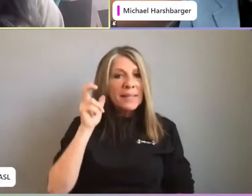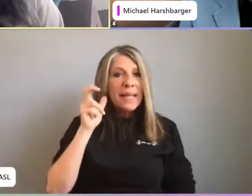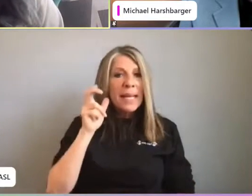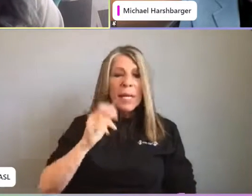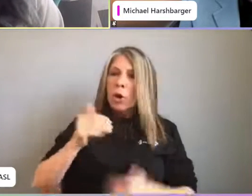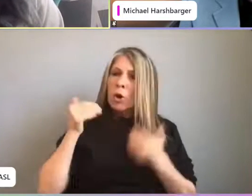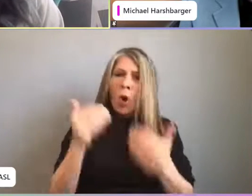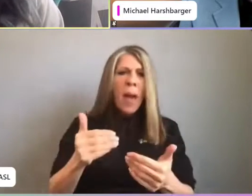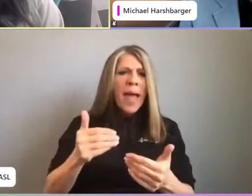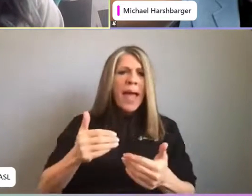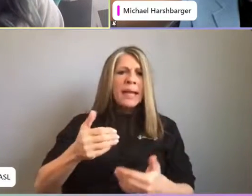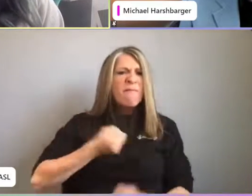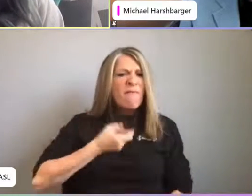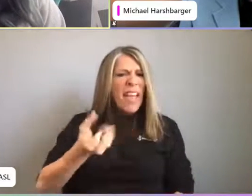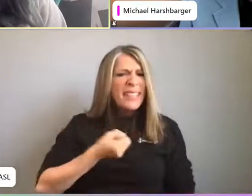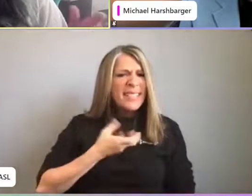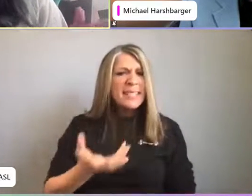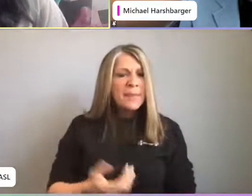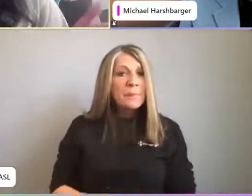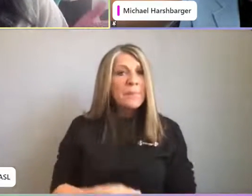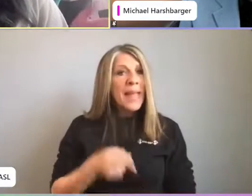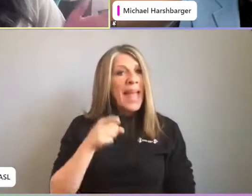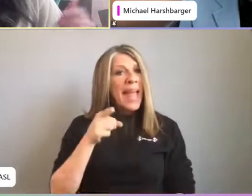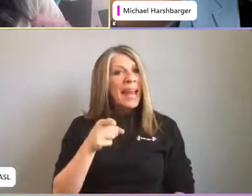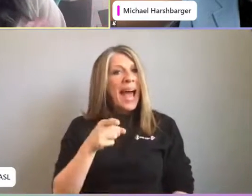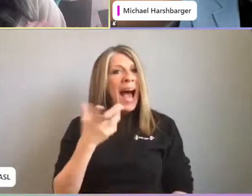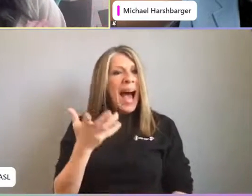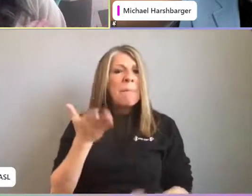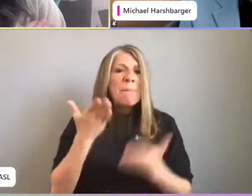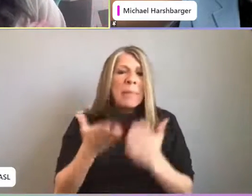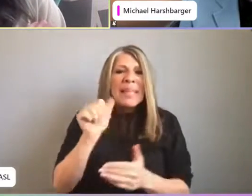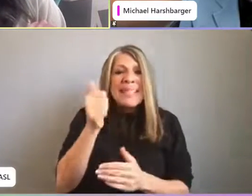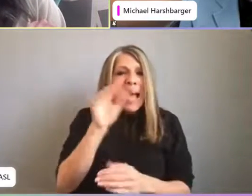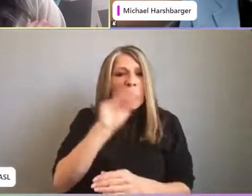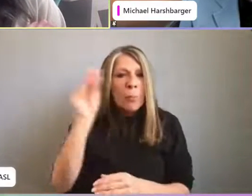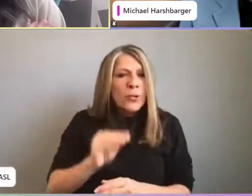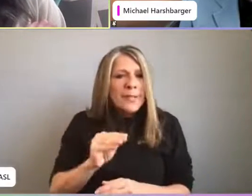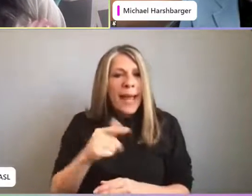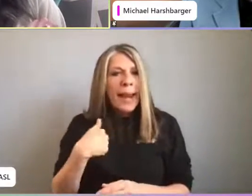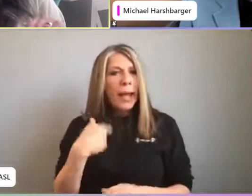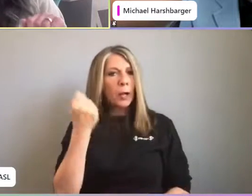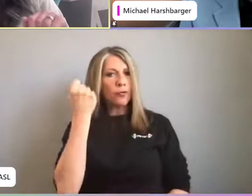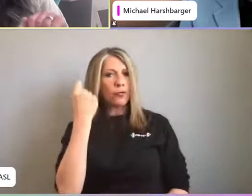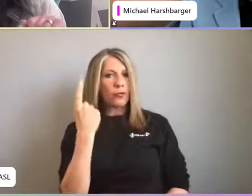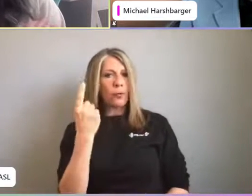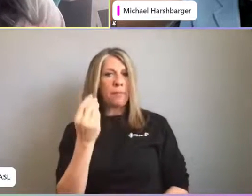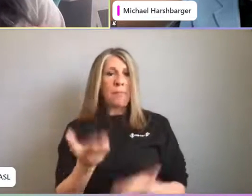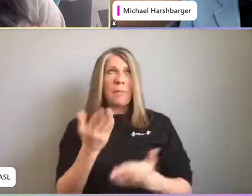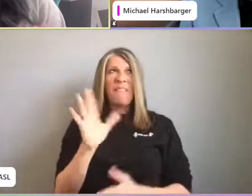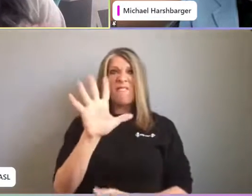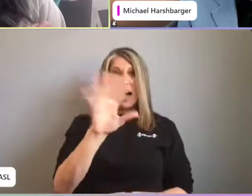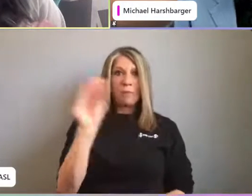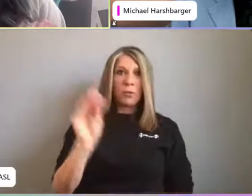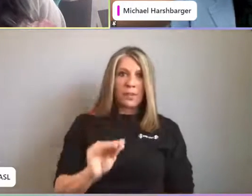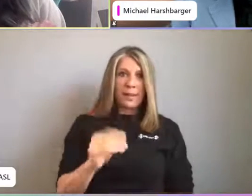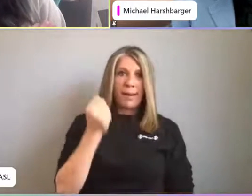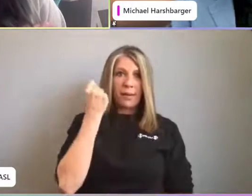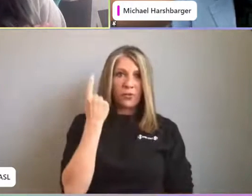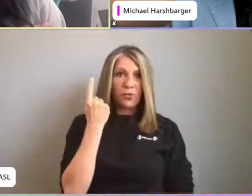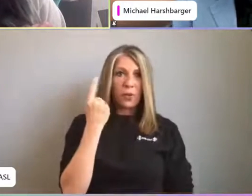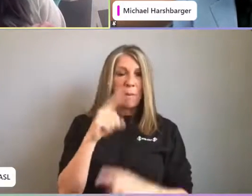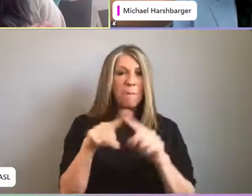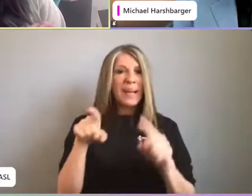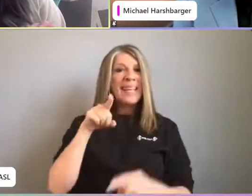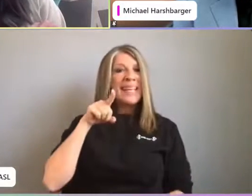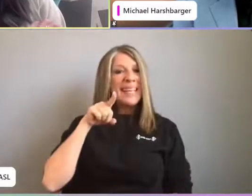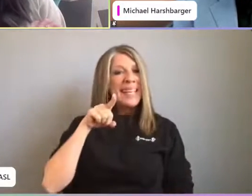Go for it. And I caught maybe 10% if I'm lucky. It's probably really more like 5. But